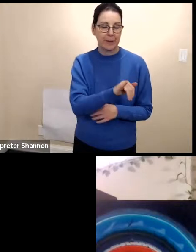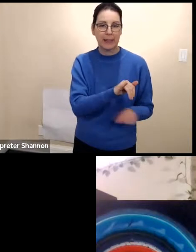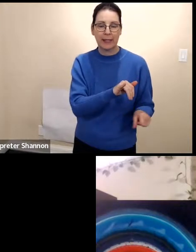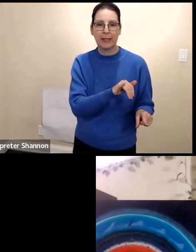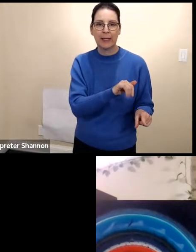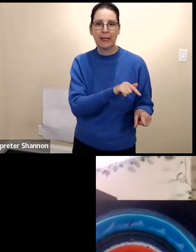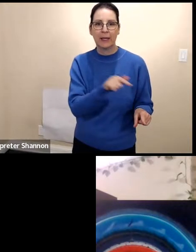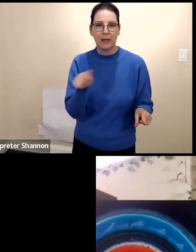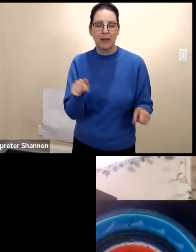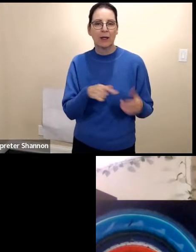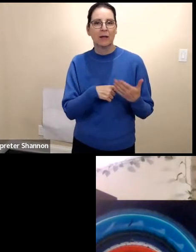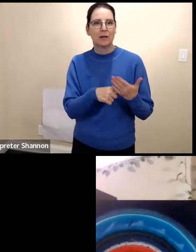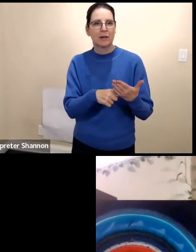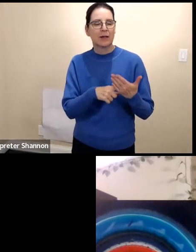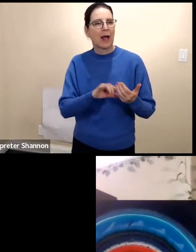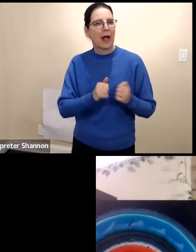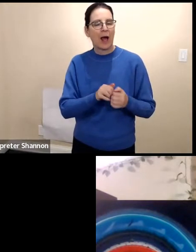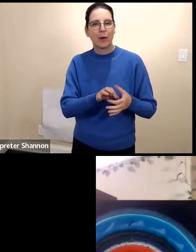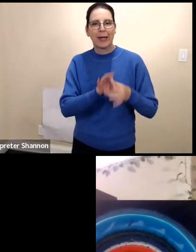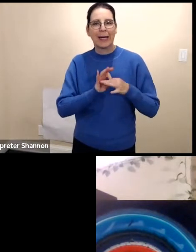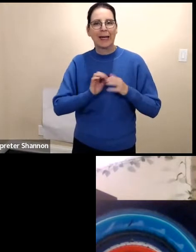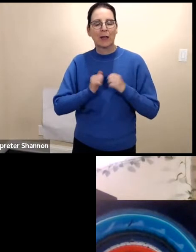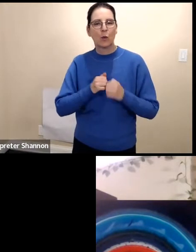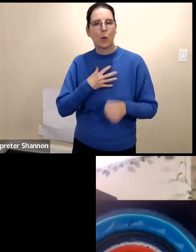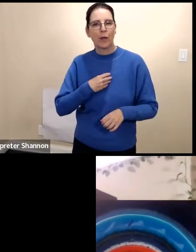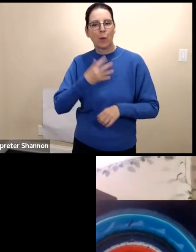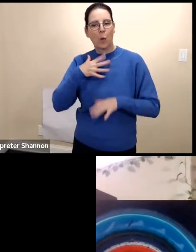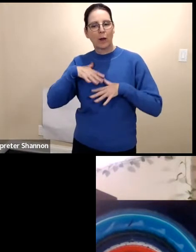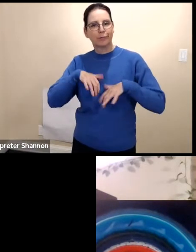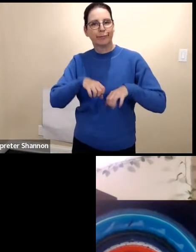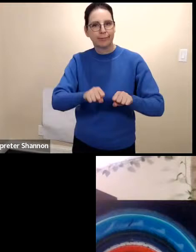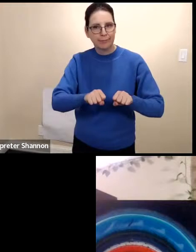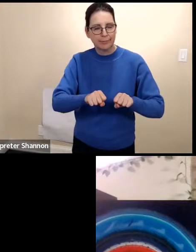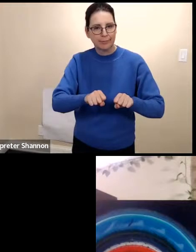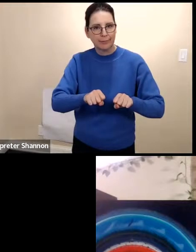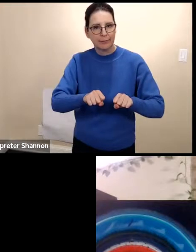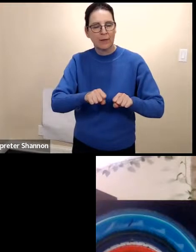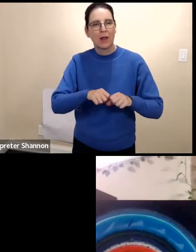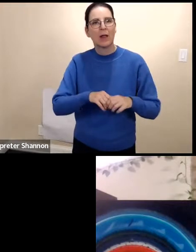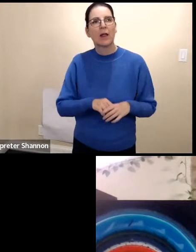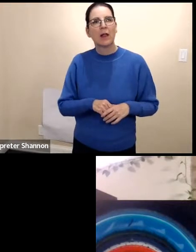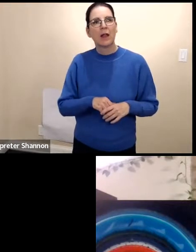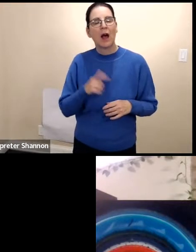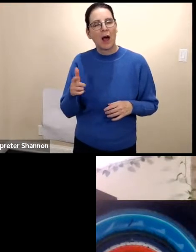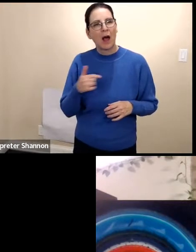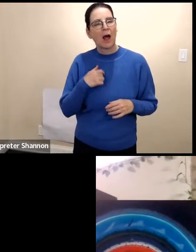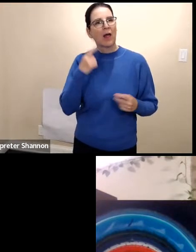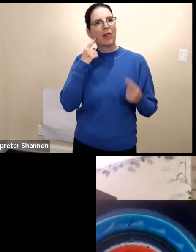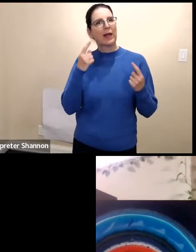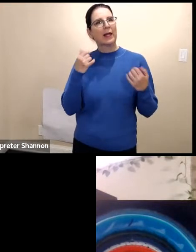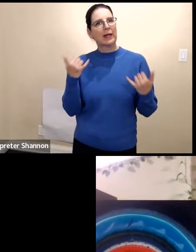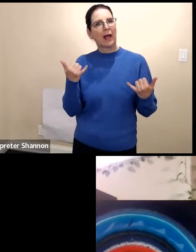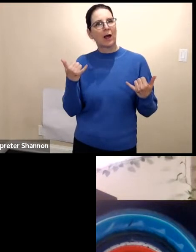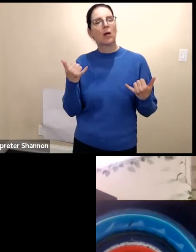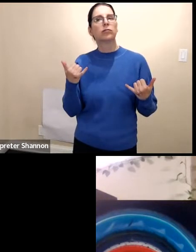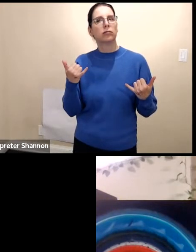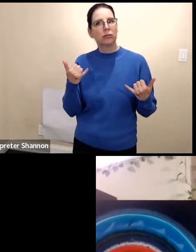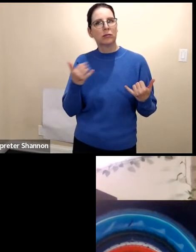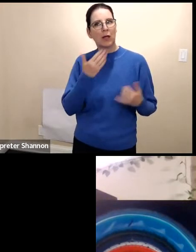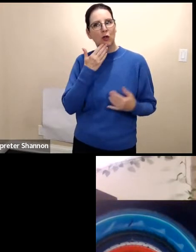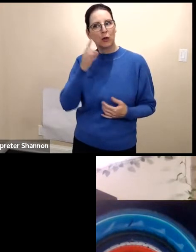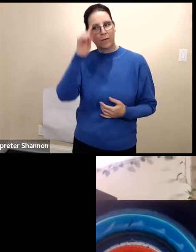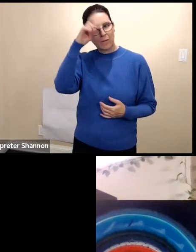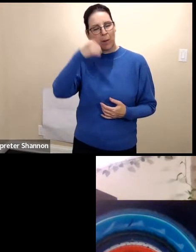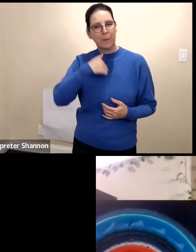in the whole colonization project um and that's given me a lot to think about that's really good for